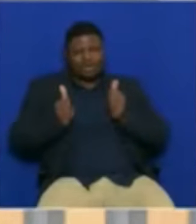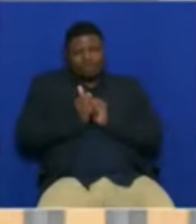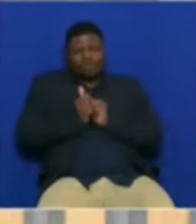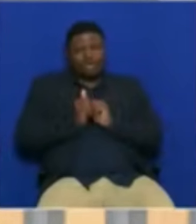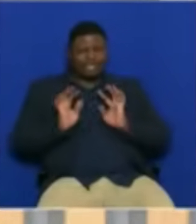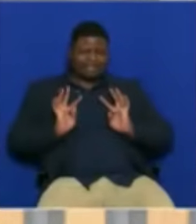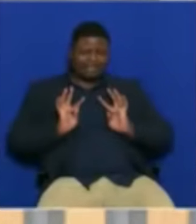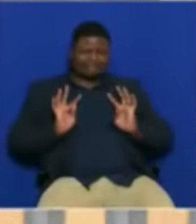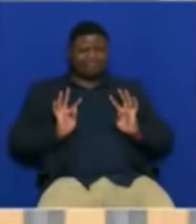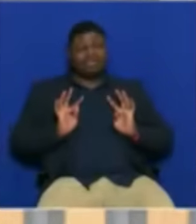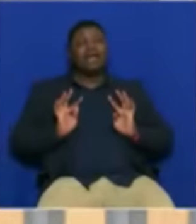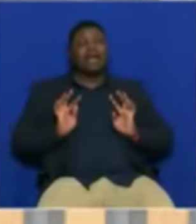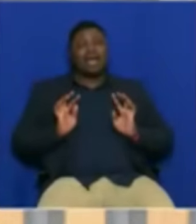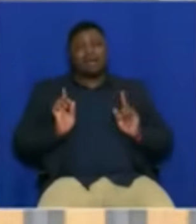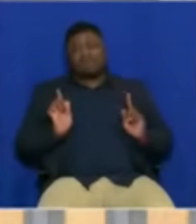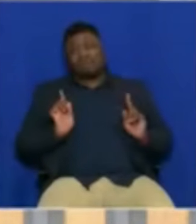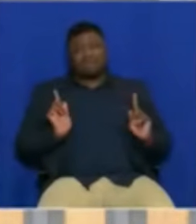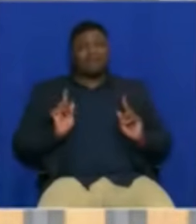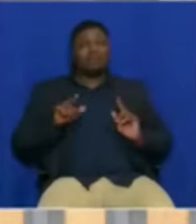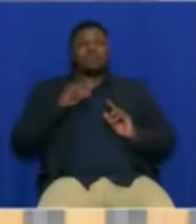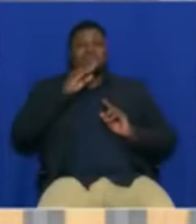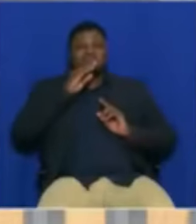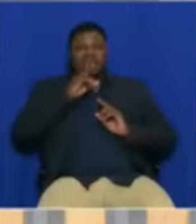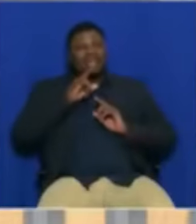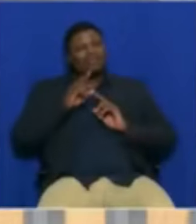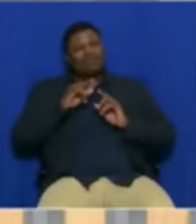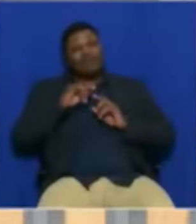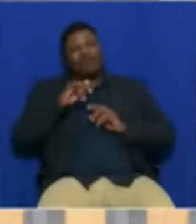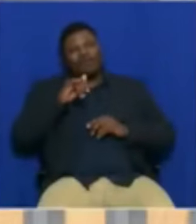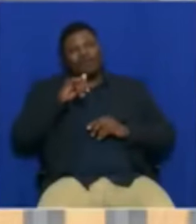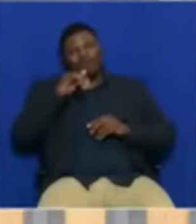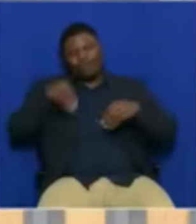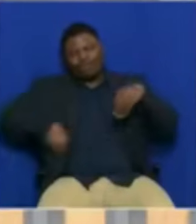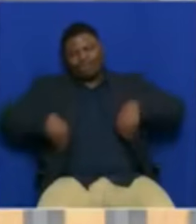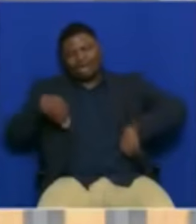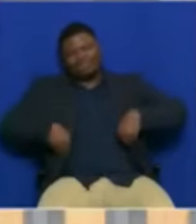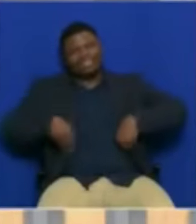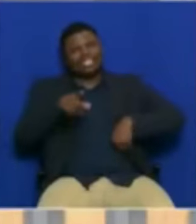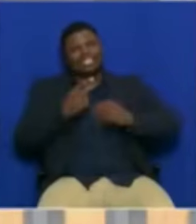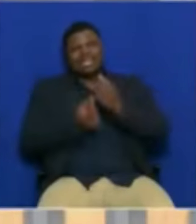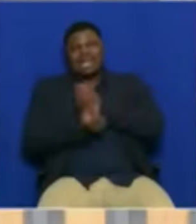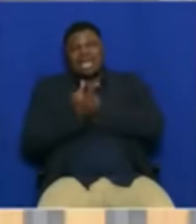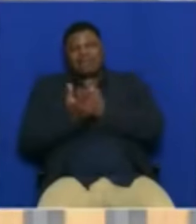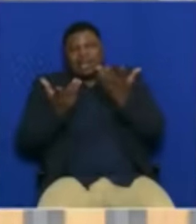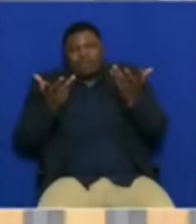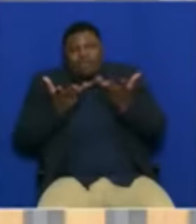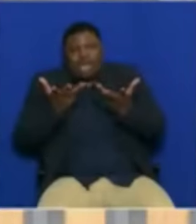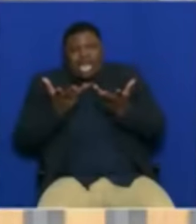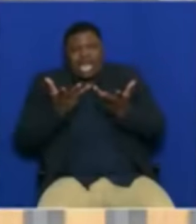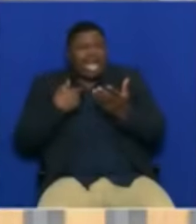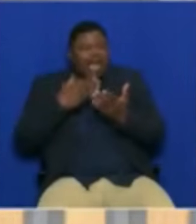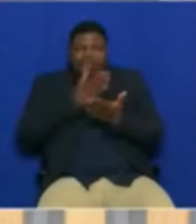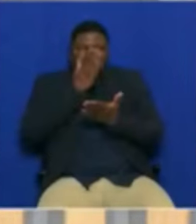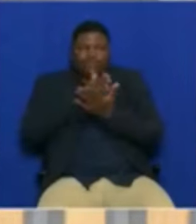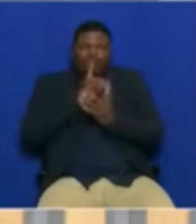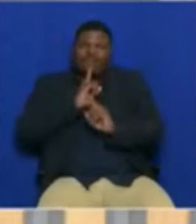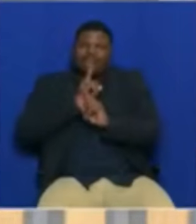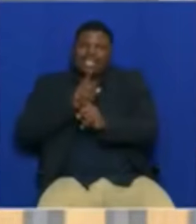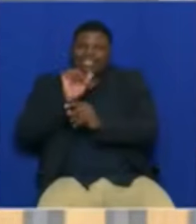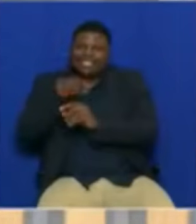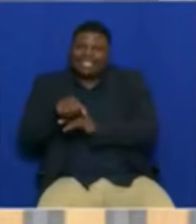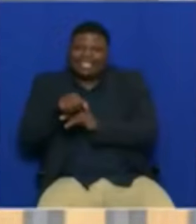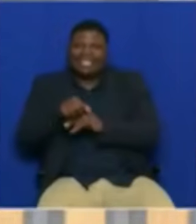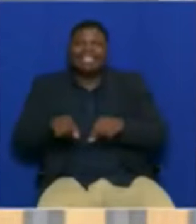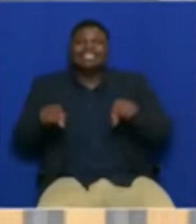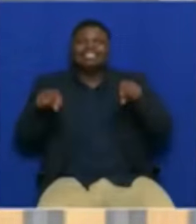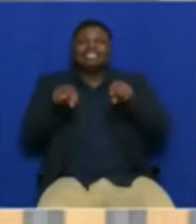corruption lay. I'm not sure you were able to answer that, especially if you're not even able to say that